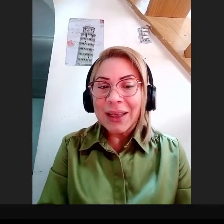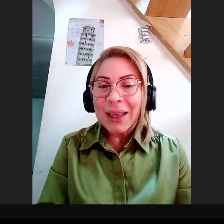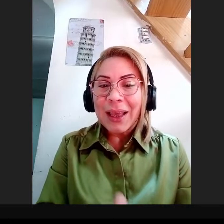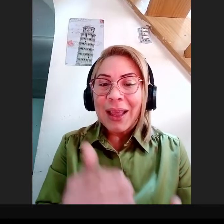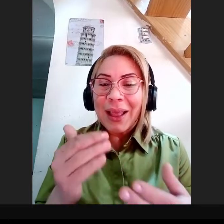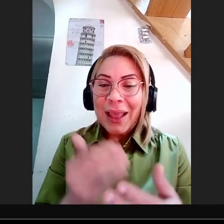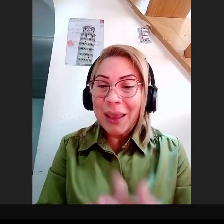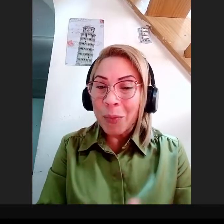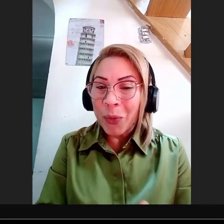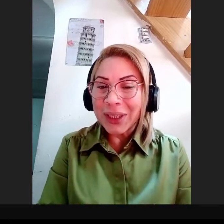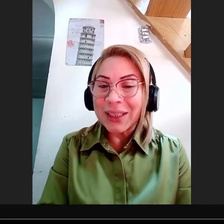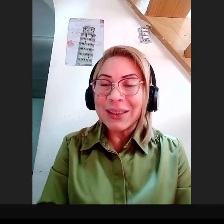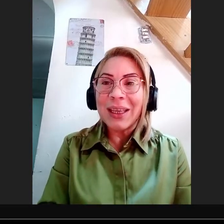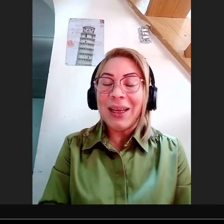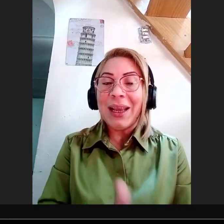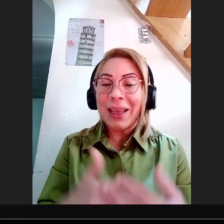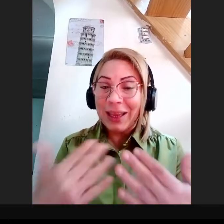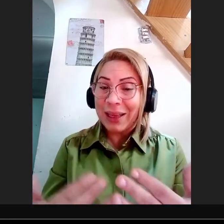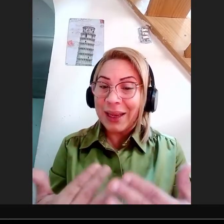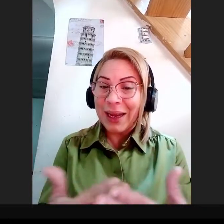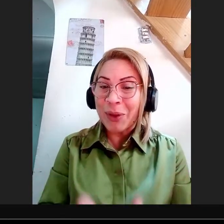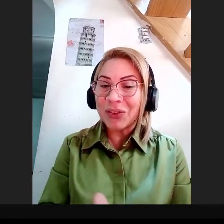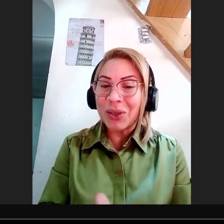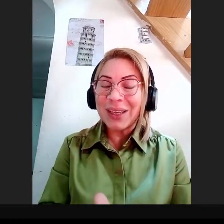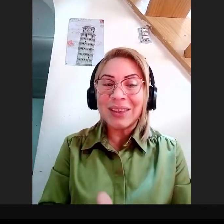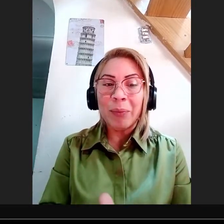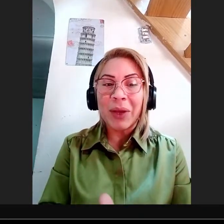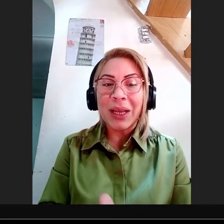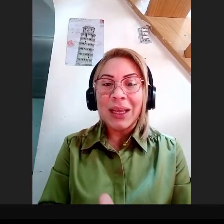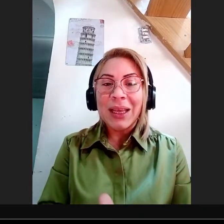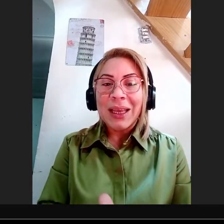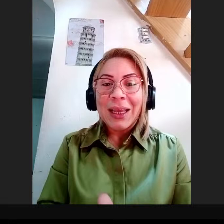are looking for a chance and opportunity.